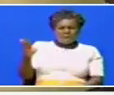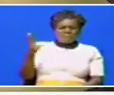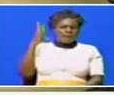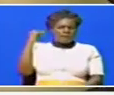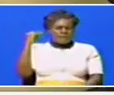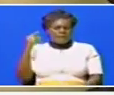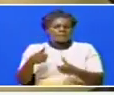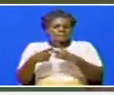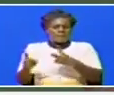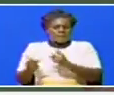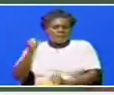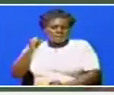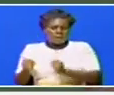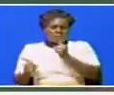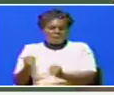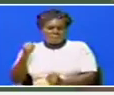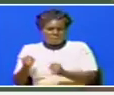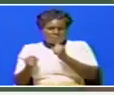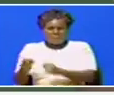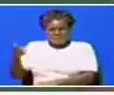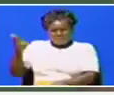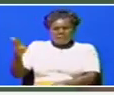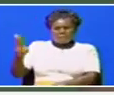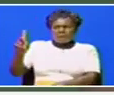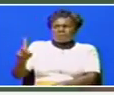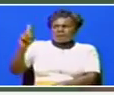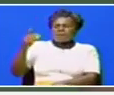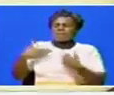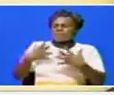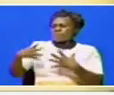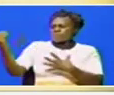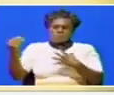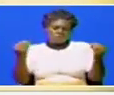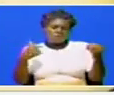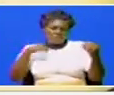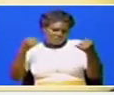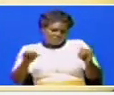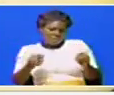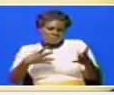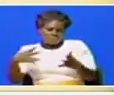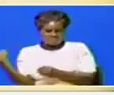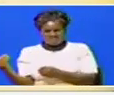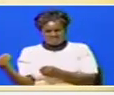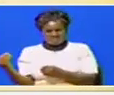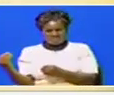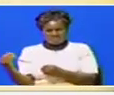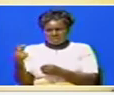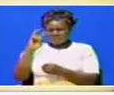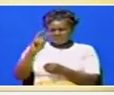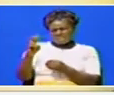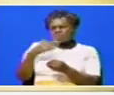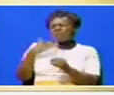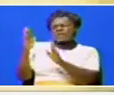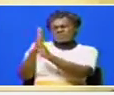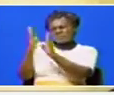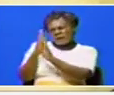Alafu ndio tukaanza mbio. Sasa wakapiga risasi juu watu wanatoroka, pia mimi nikutoroka hivi. Tukaona penye tunaweza pitia